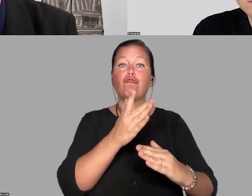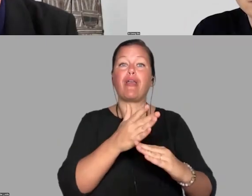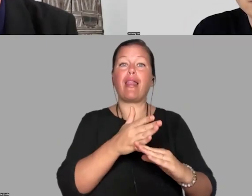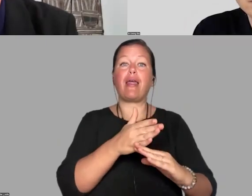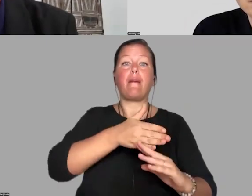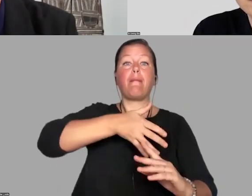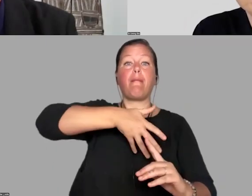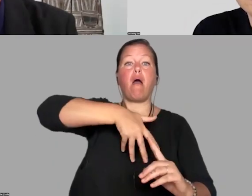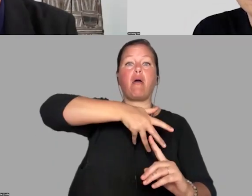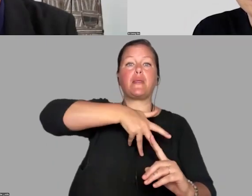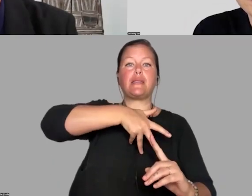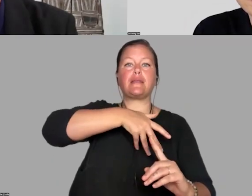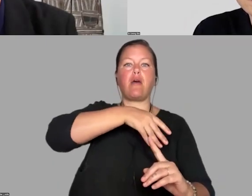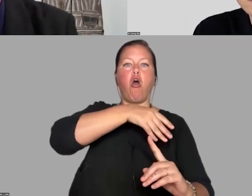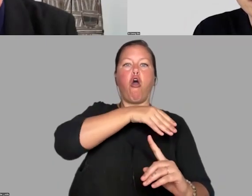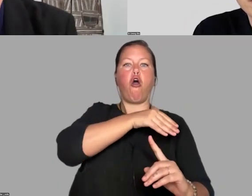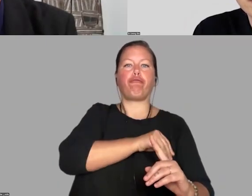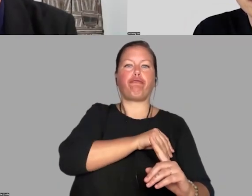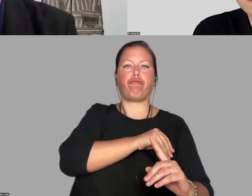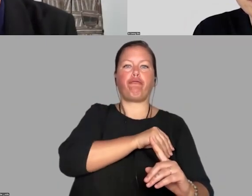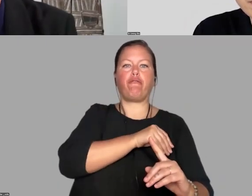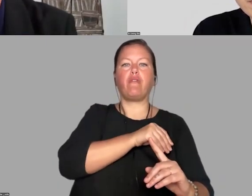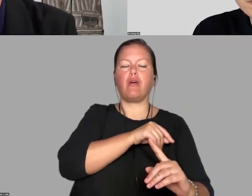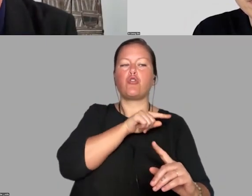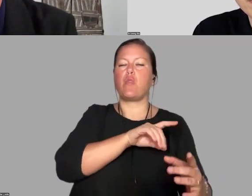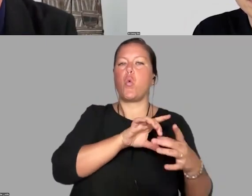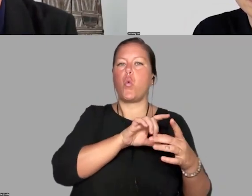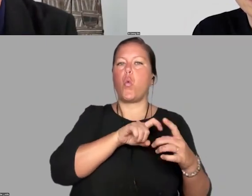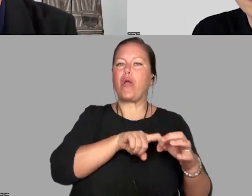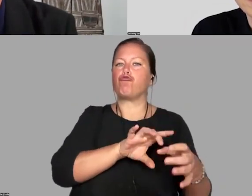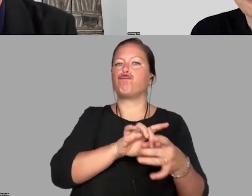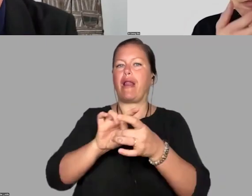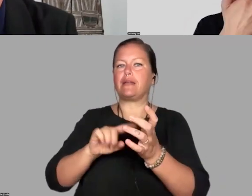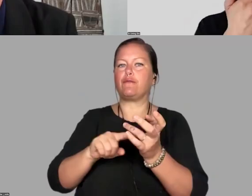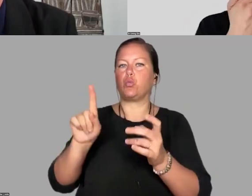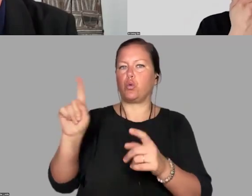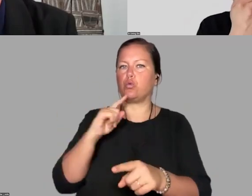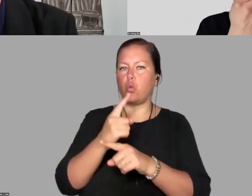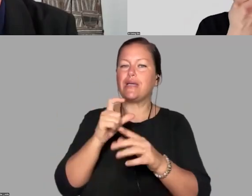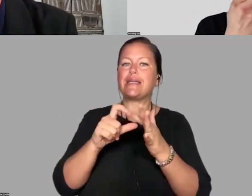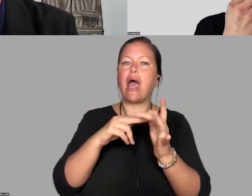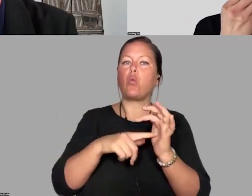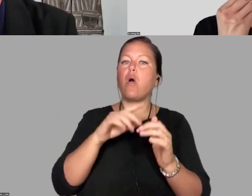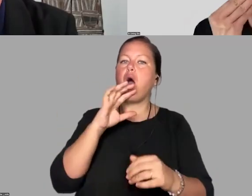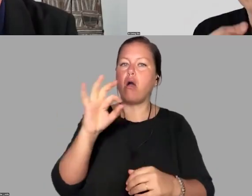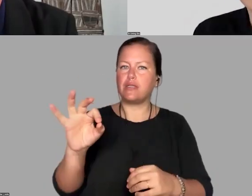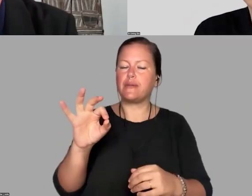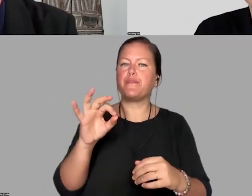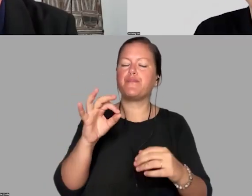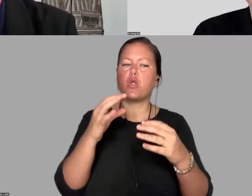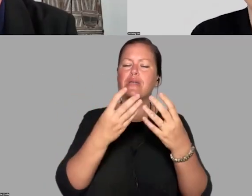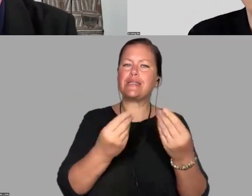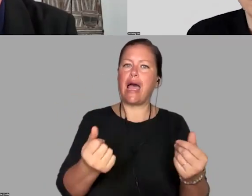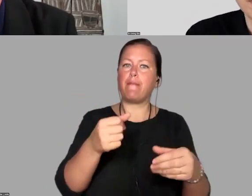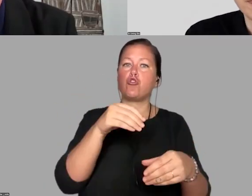being switched off. And this question relates to that. So Daniel asked, with some content